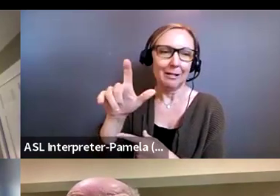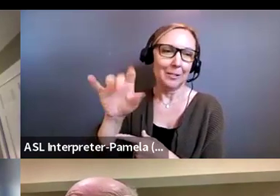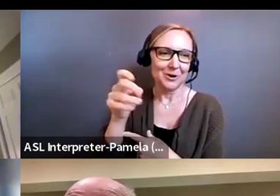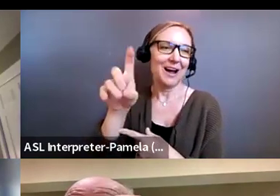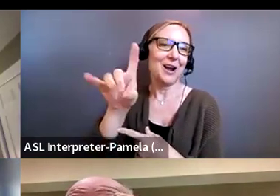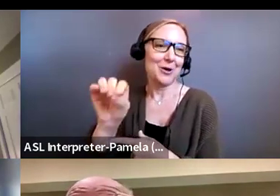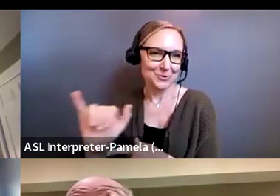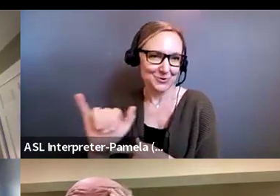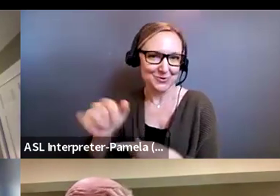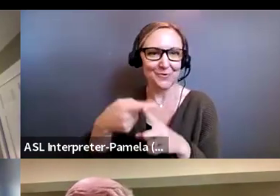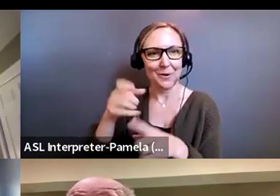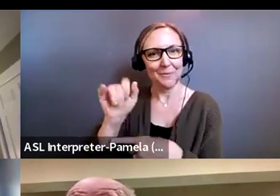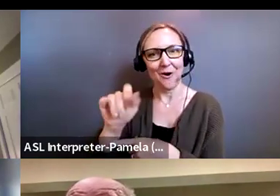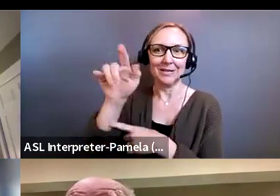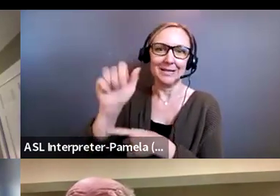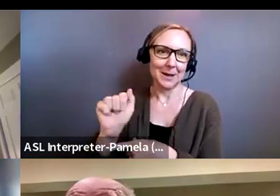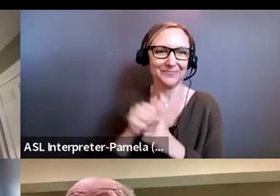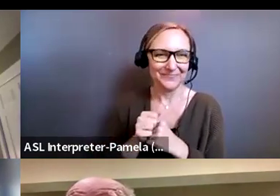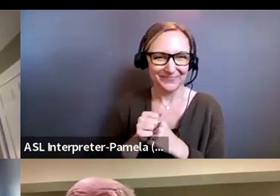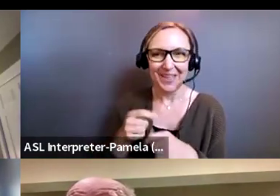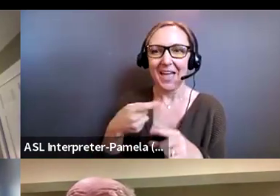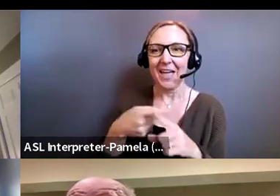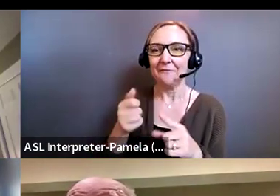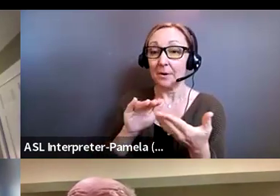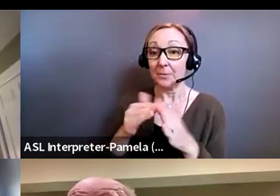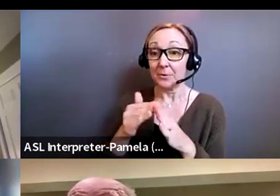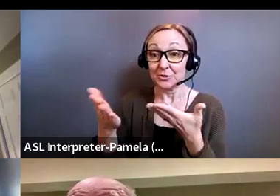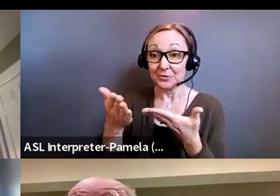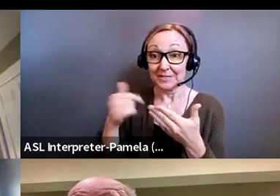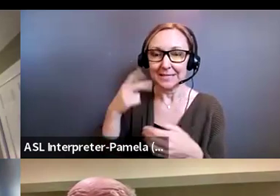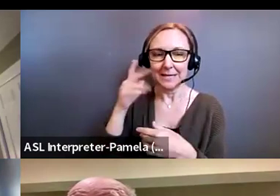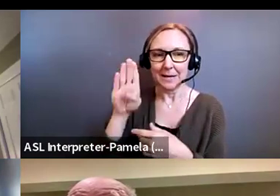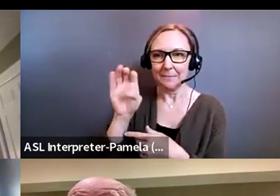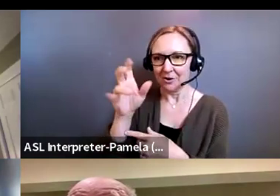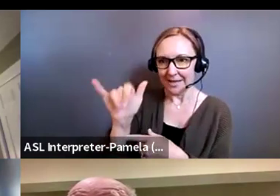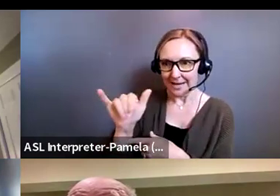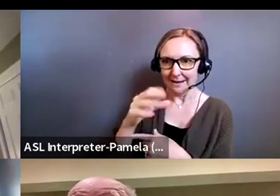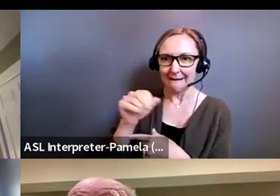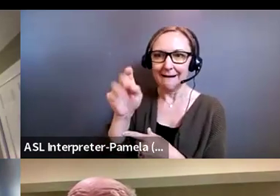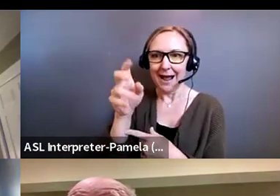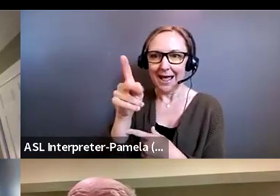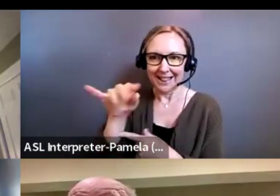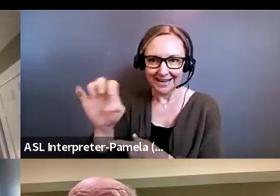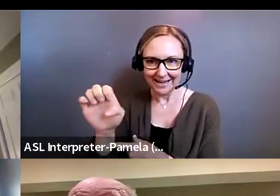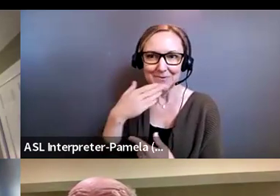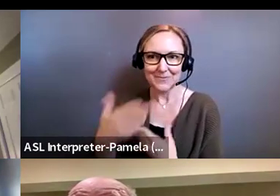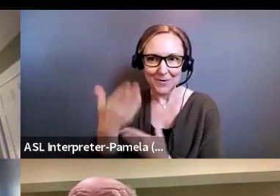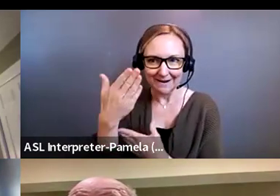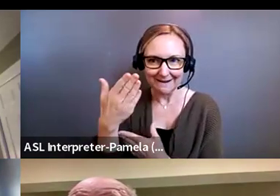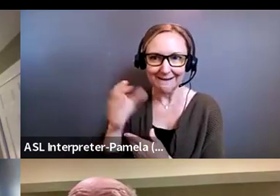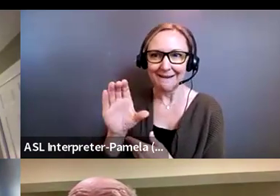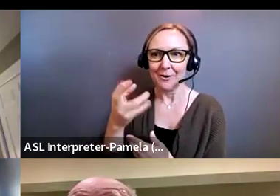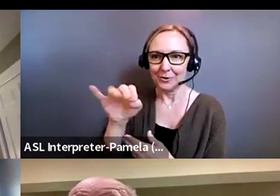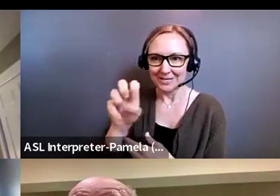as well from Alta. Additionally, from Community Services, we've got Beverly and Kylie. Good morning, too. We've got Chris